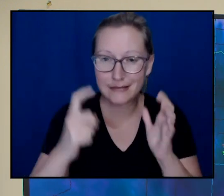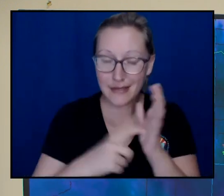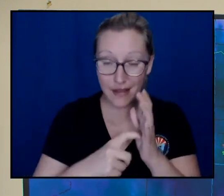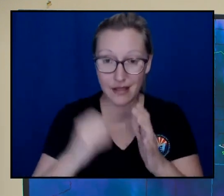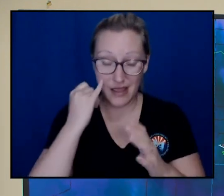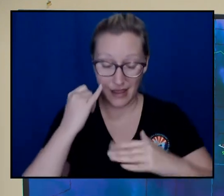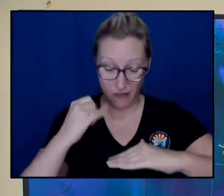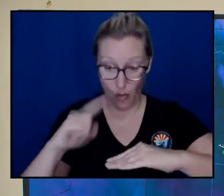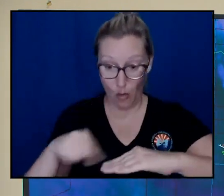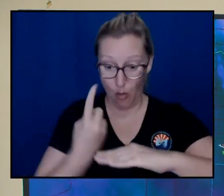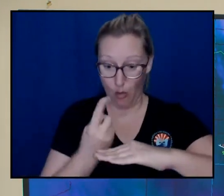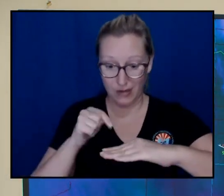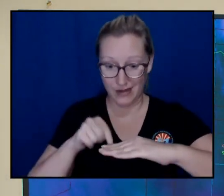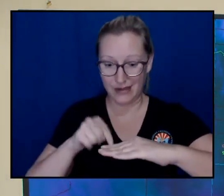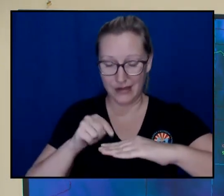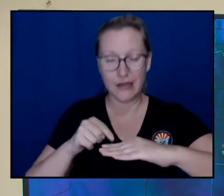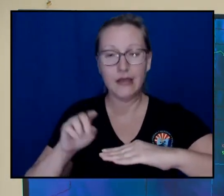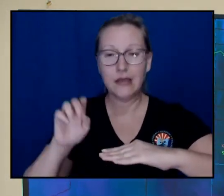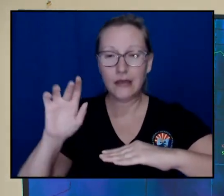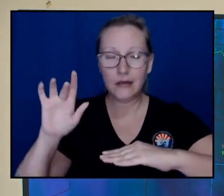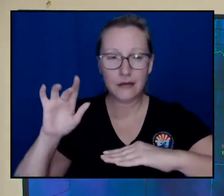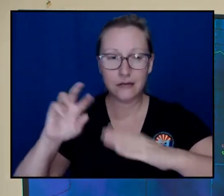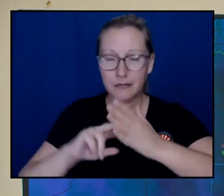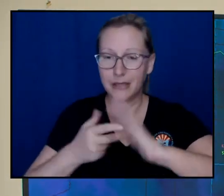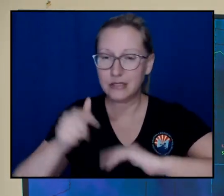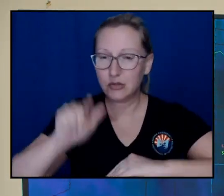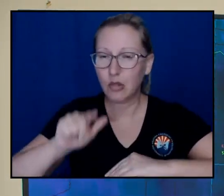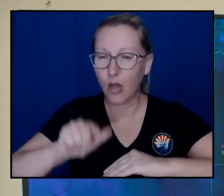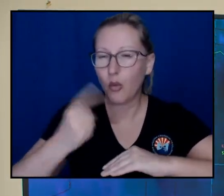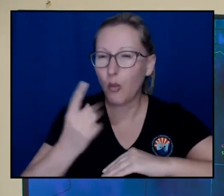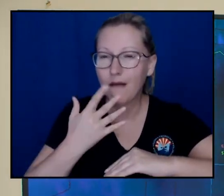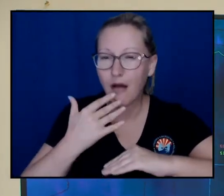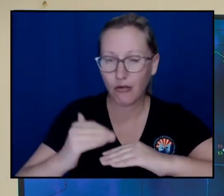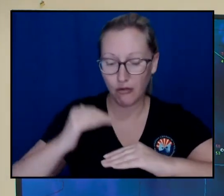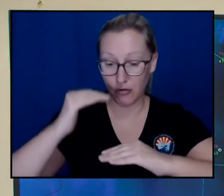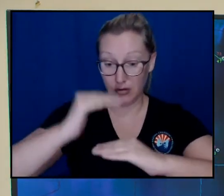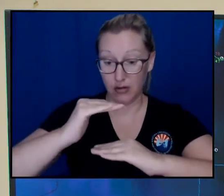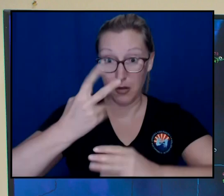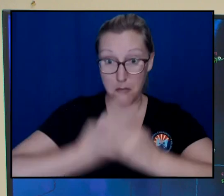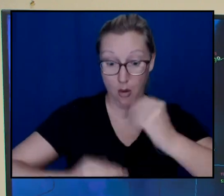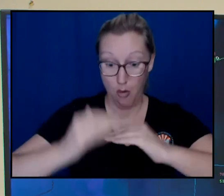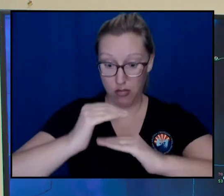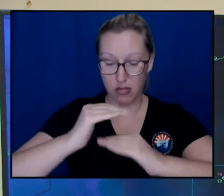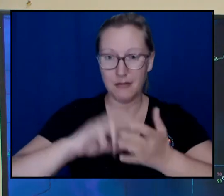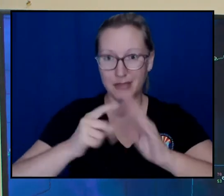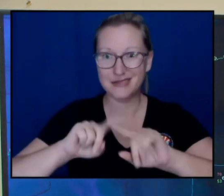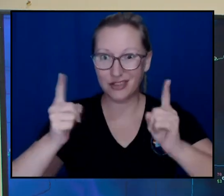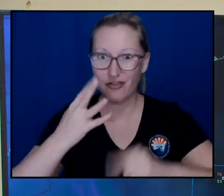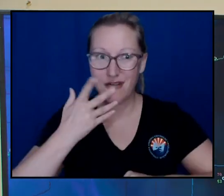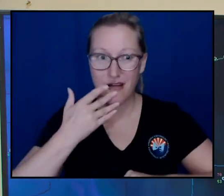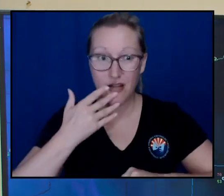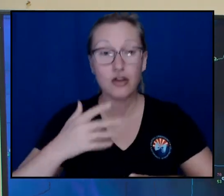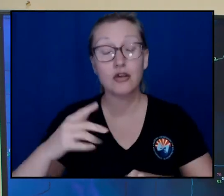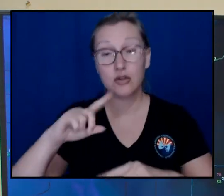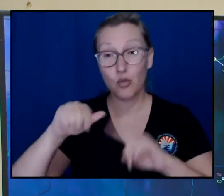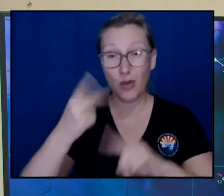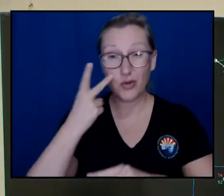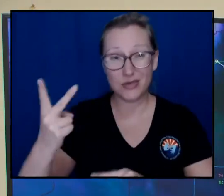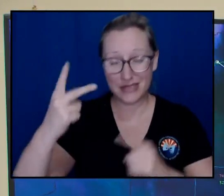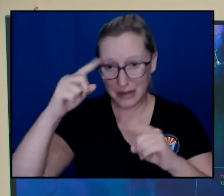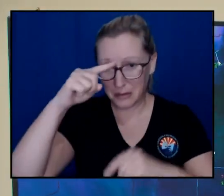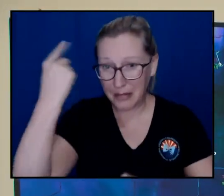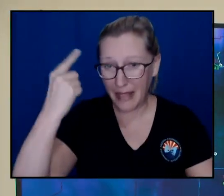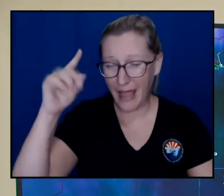So this region out here that kind of looks like the depth of space, that's all black, this is dry at all